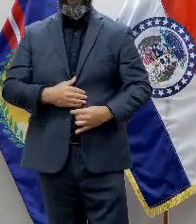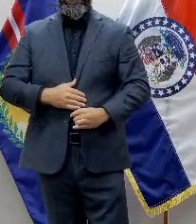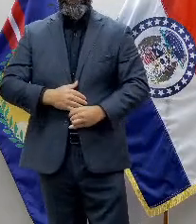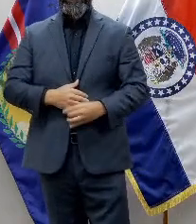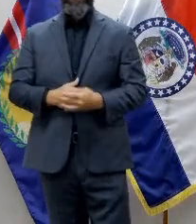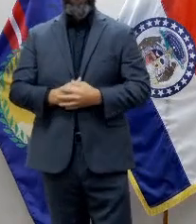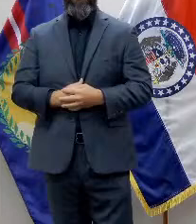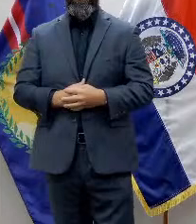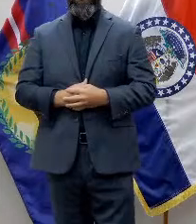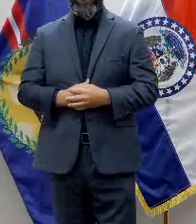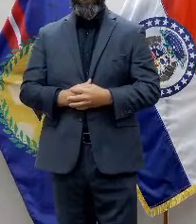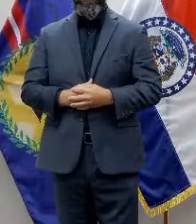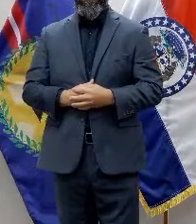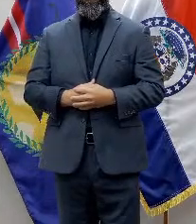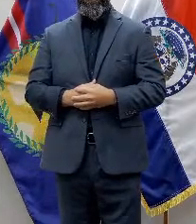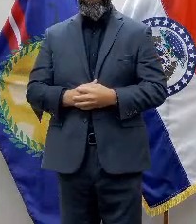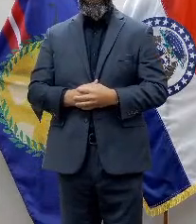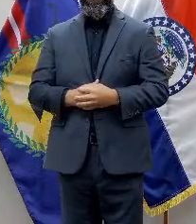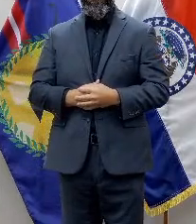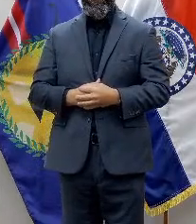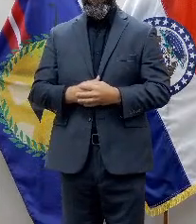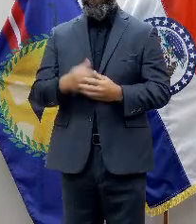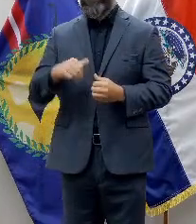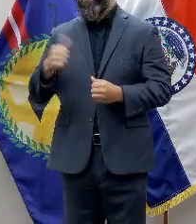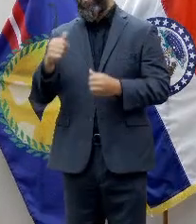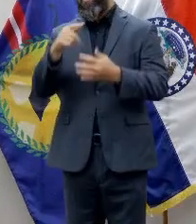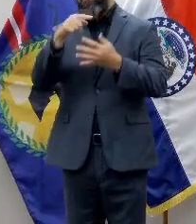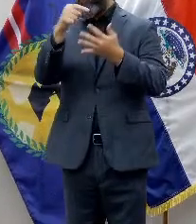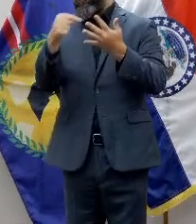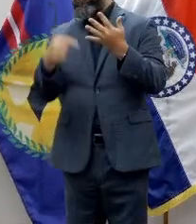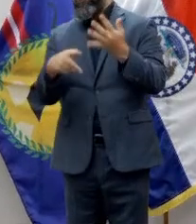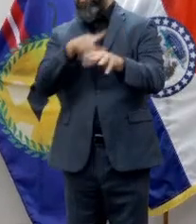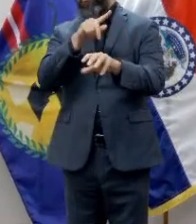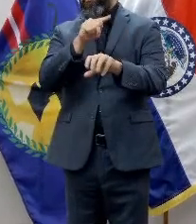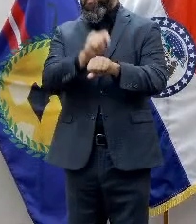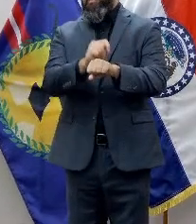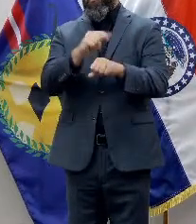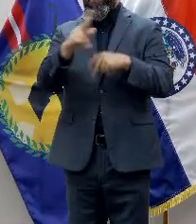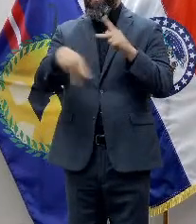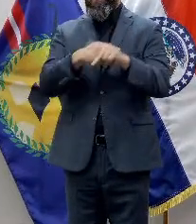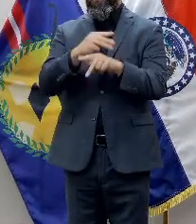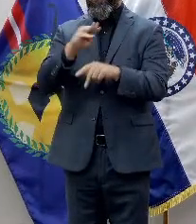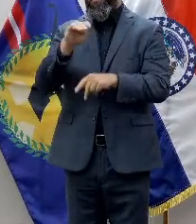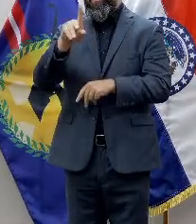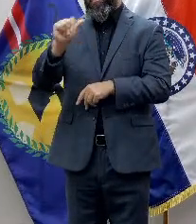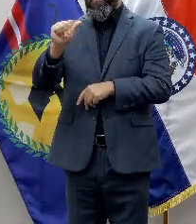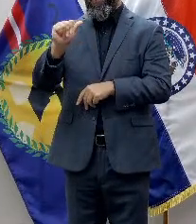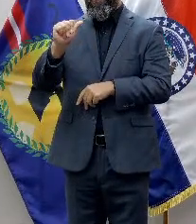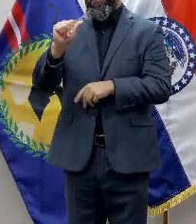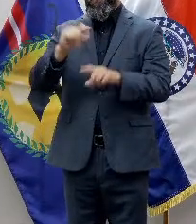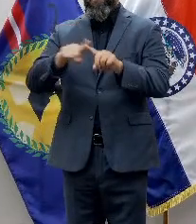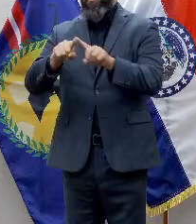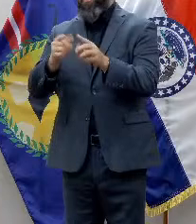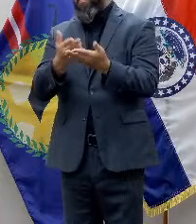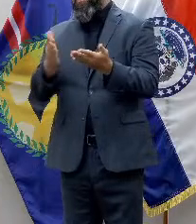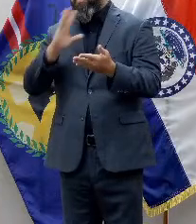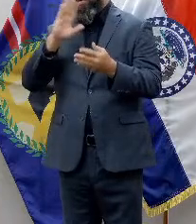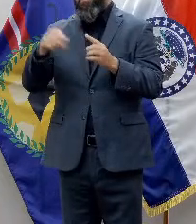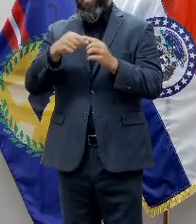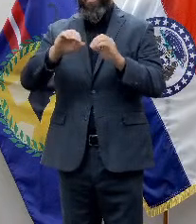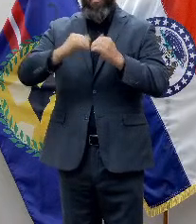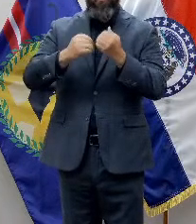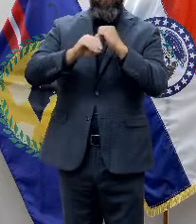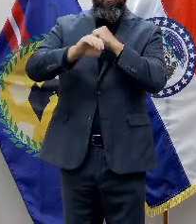We also, there are all of these other traditional forms of media and the things that we talk about in terms of mass media and digital strategies and things like that,